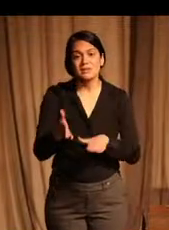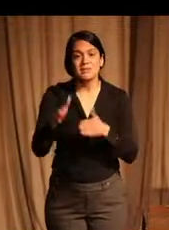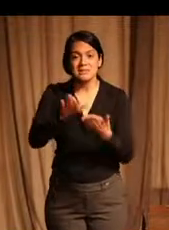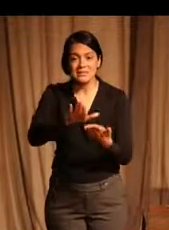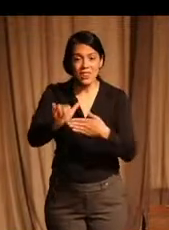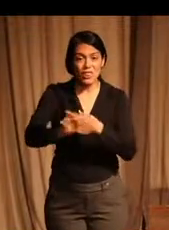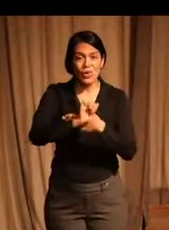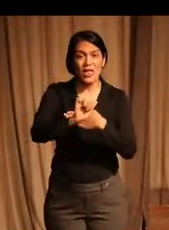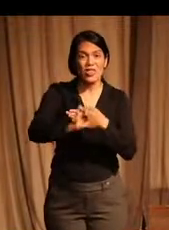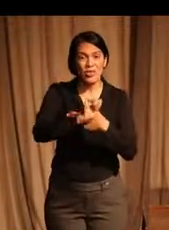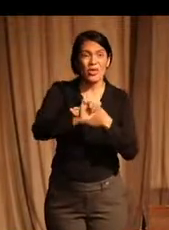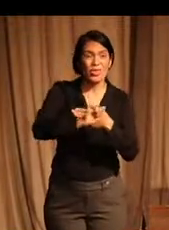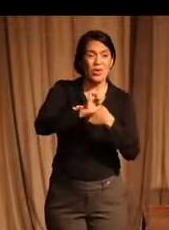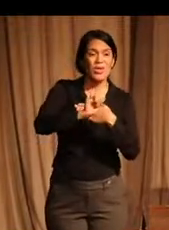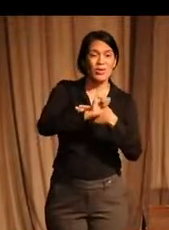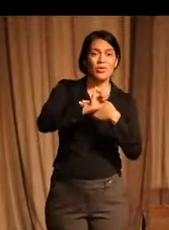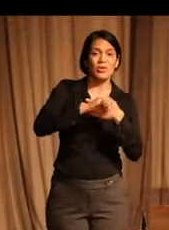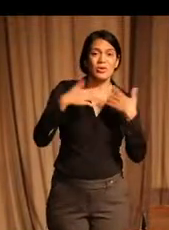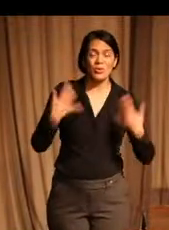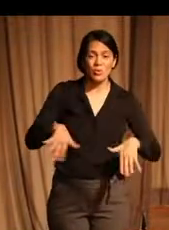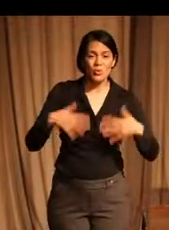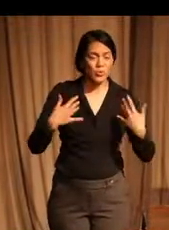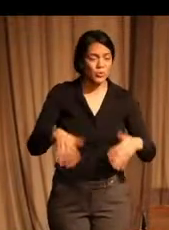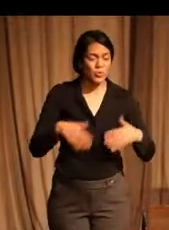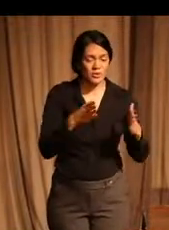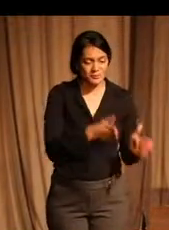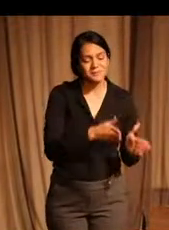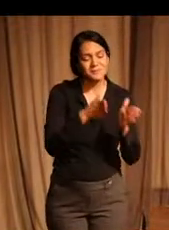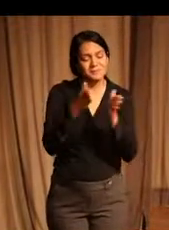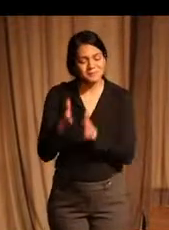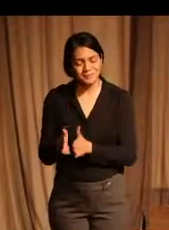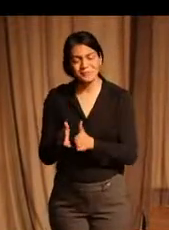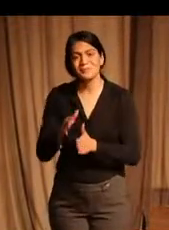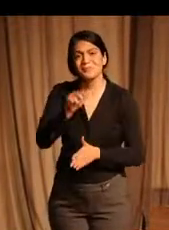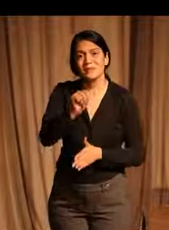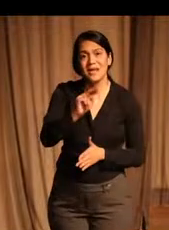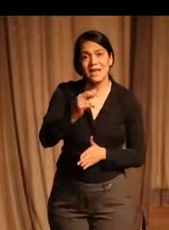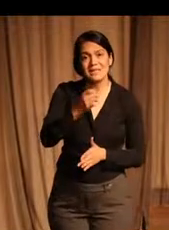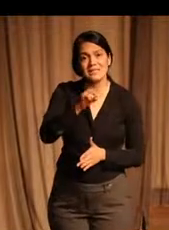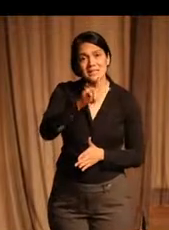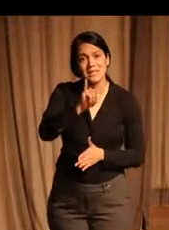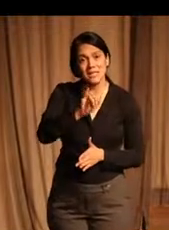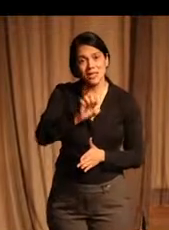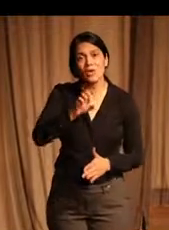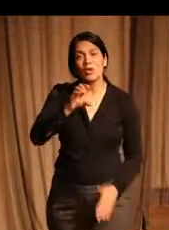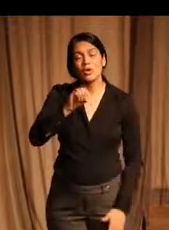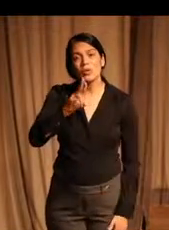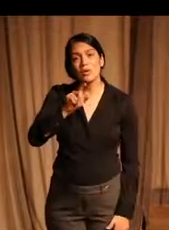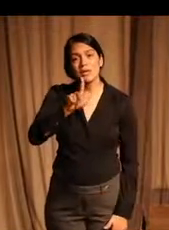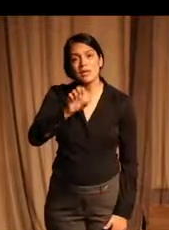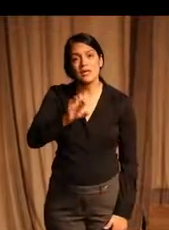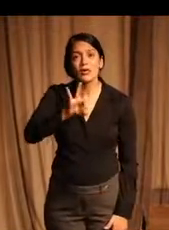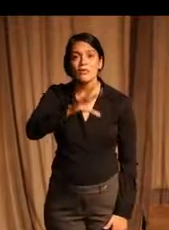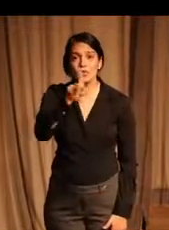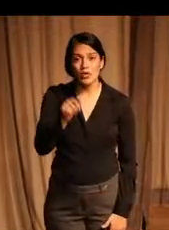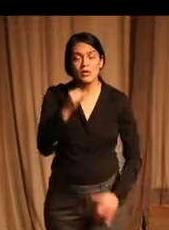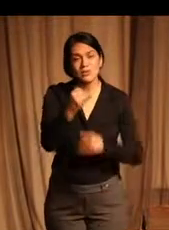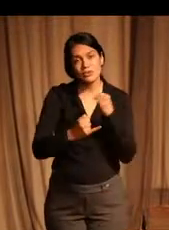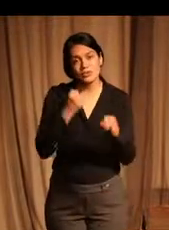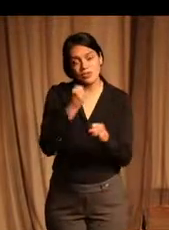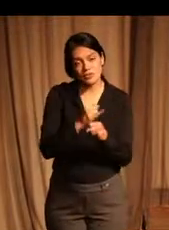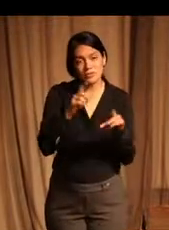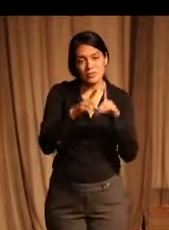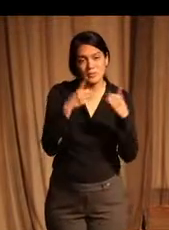us today. Andrea Queeley holds positions in Florida International University's Department of Global and